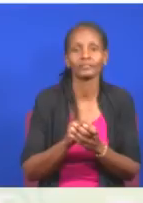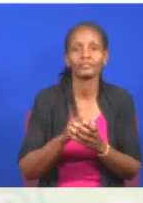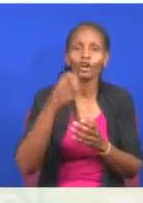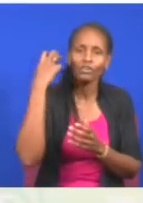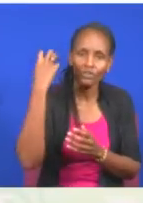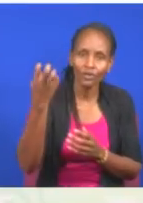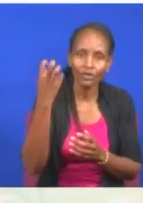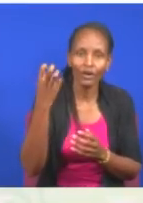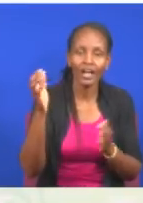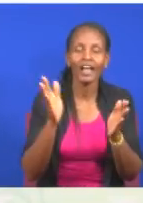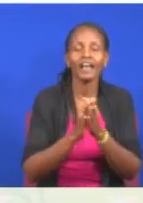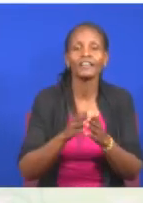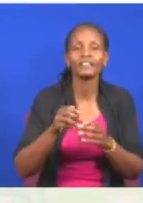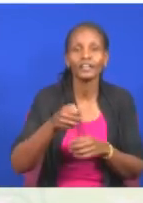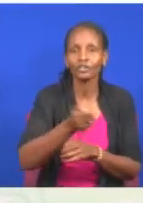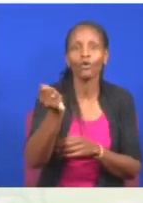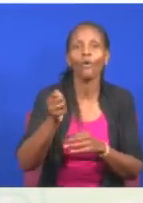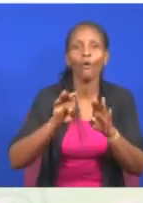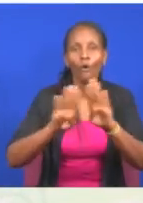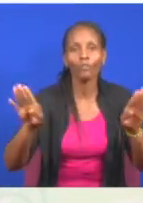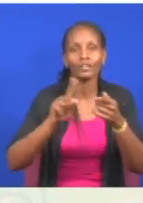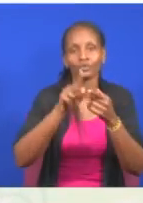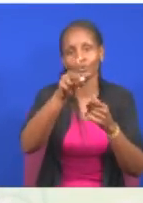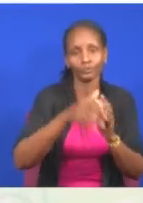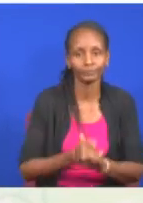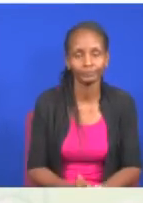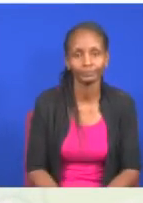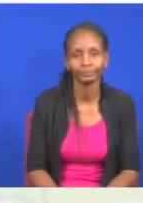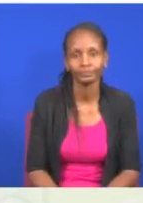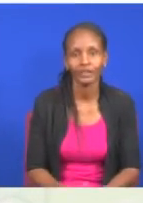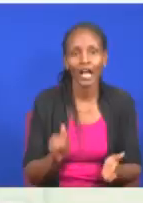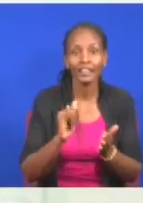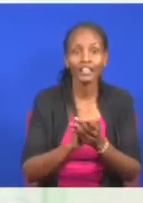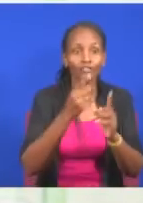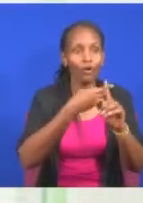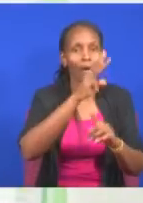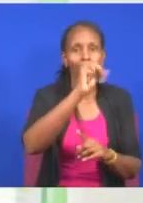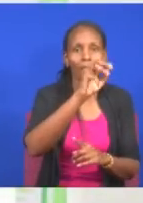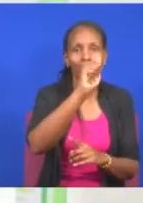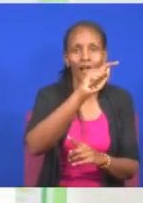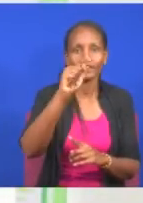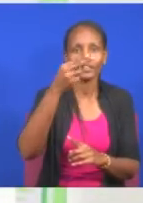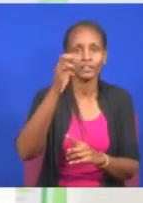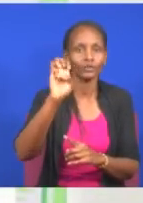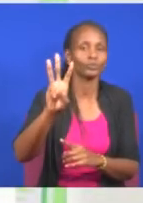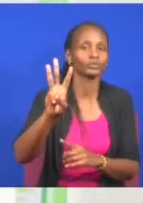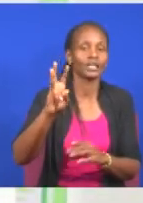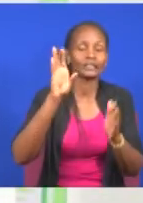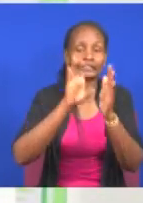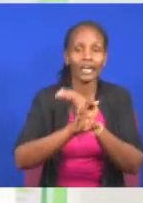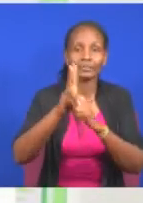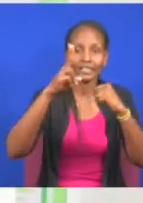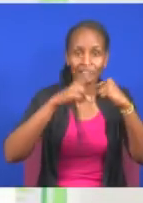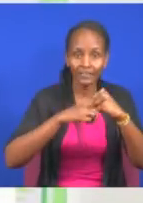Knock, and the door will be opened to you. That is from Matthew chapter 7,